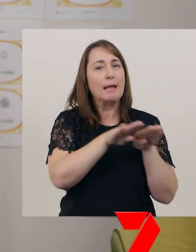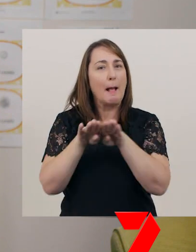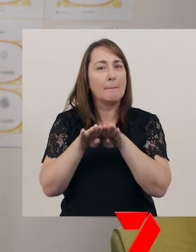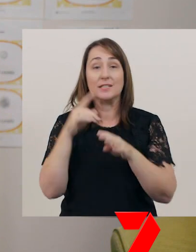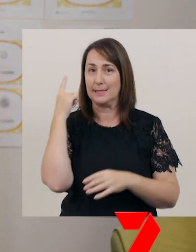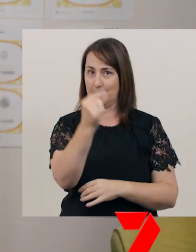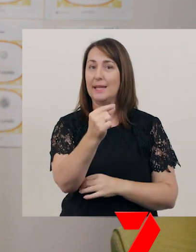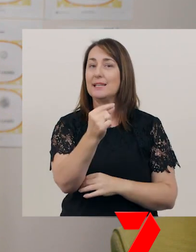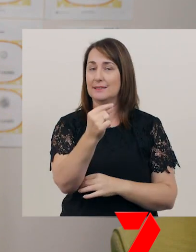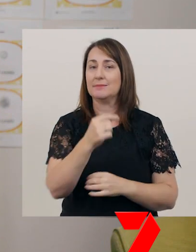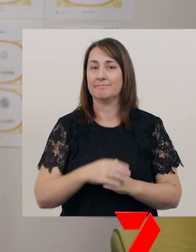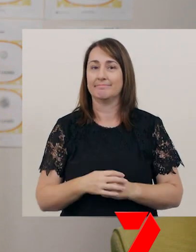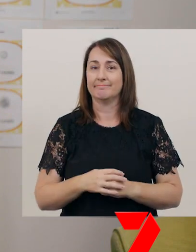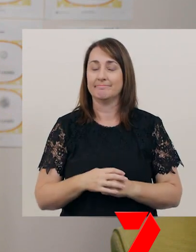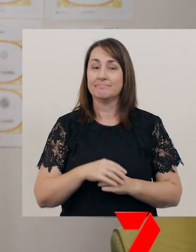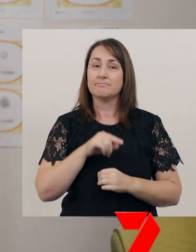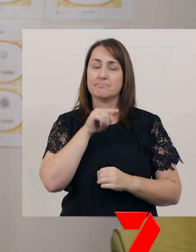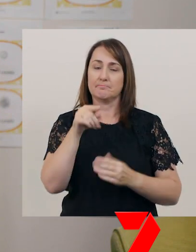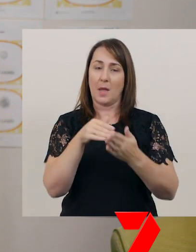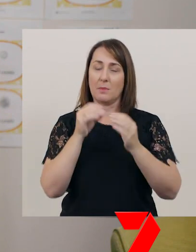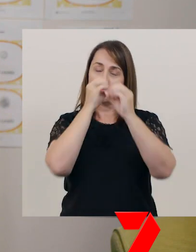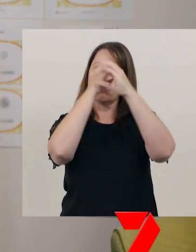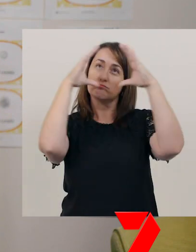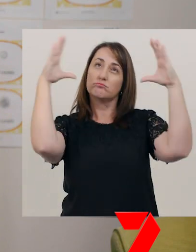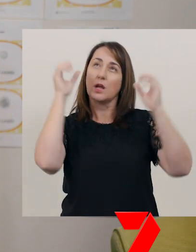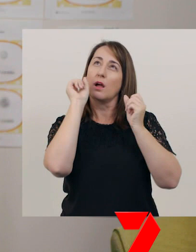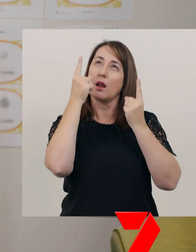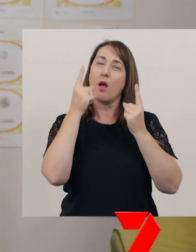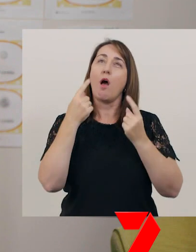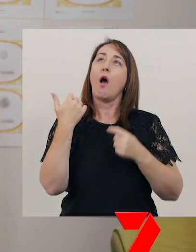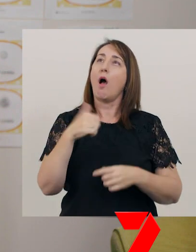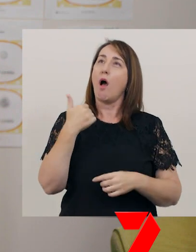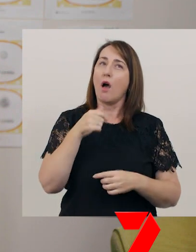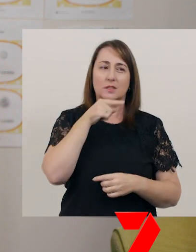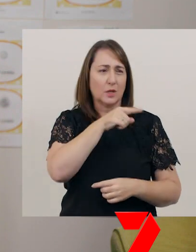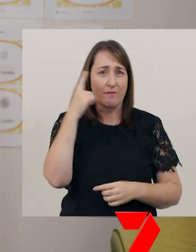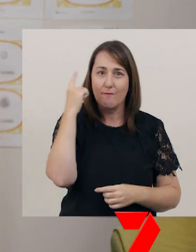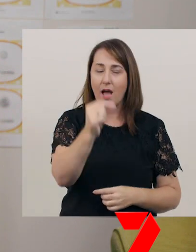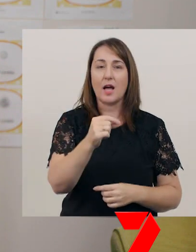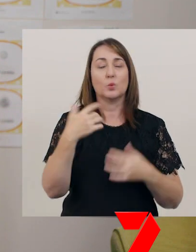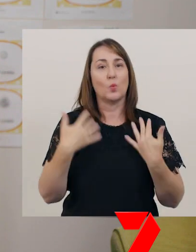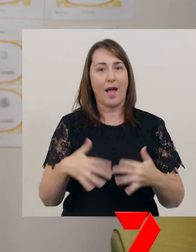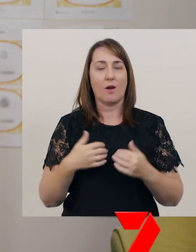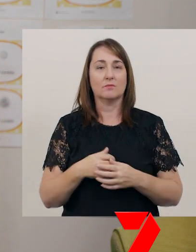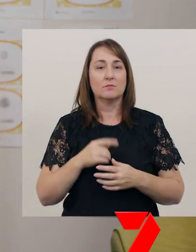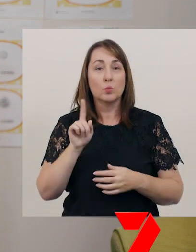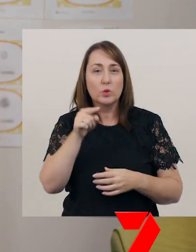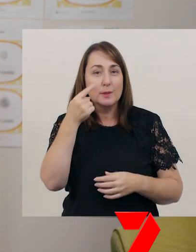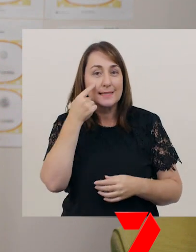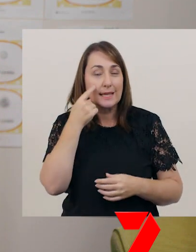is speed. This simile paints a picture in my head and helps me imagine just how fast Lexi is. What did you